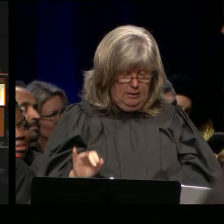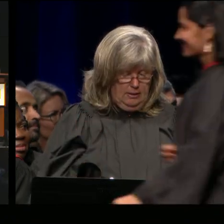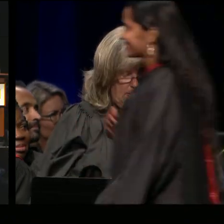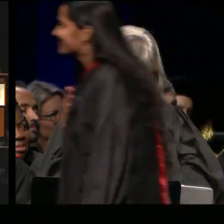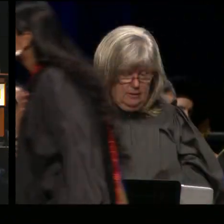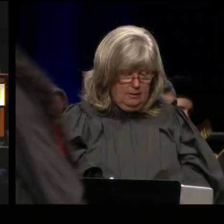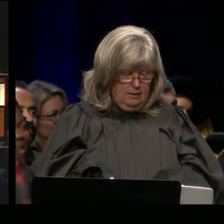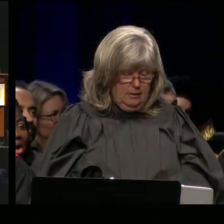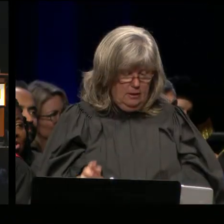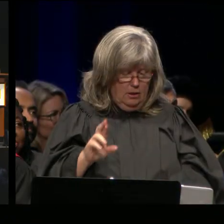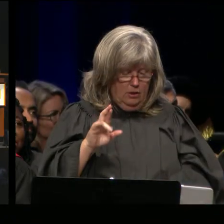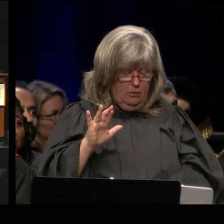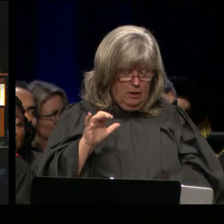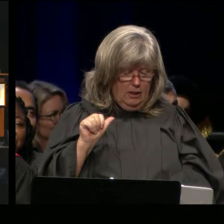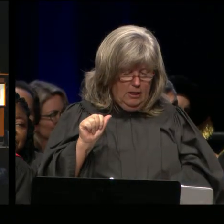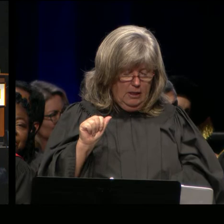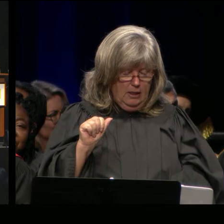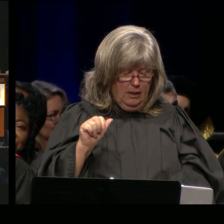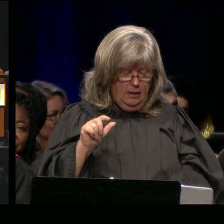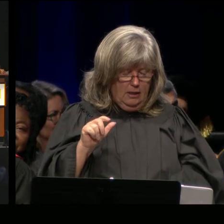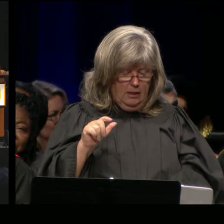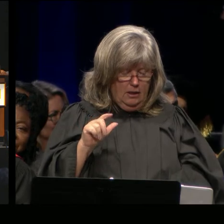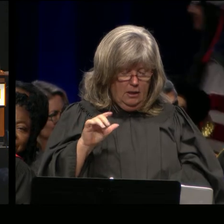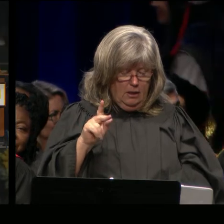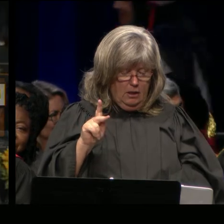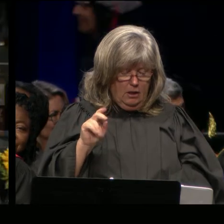Ria Kothari.